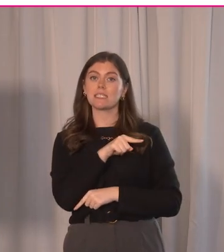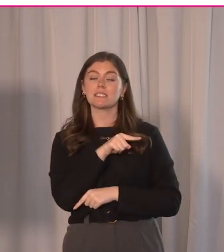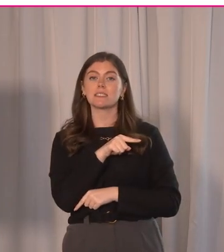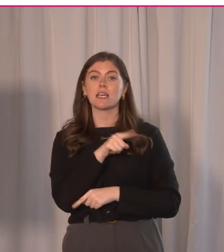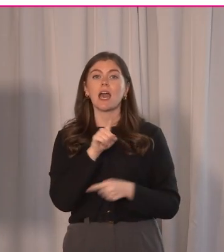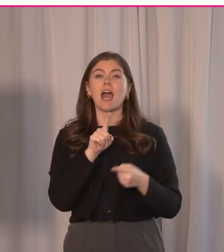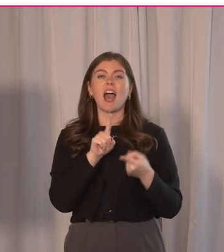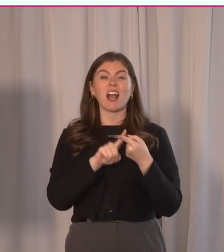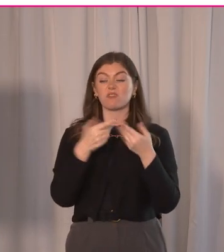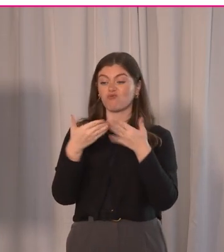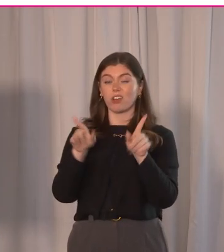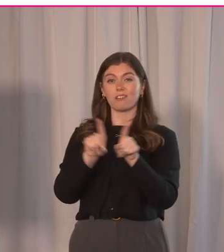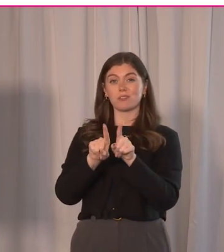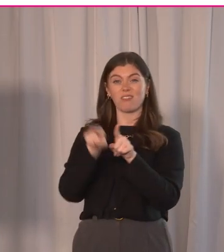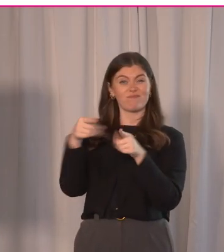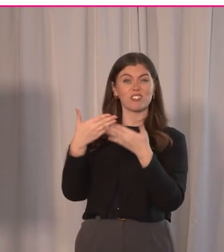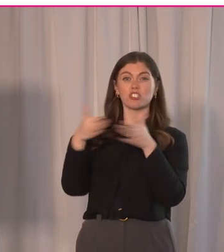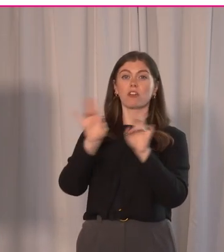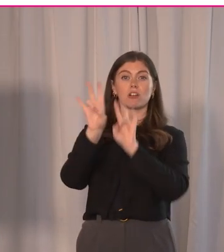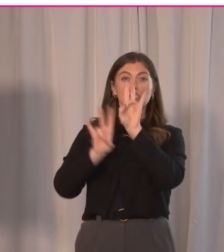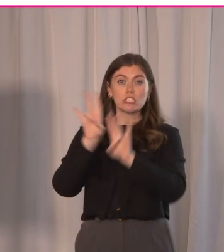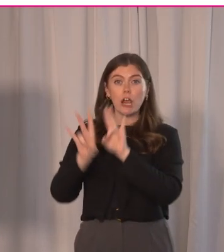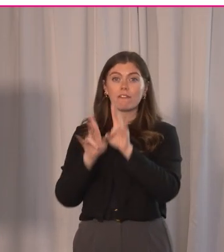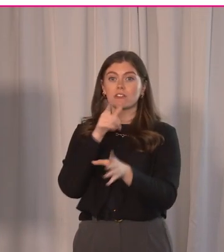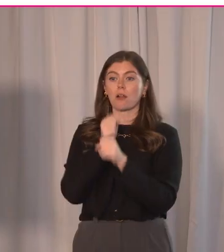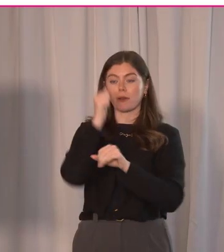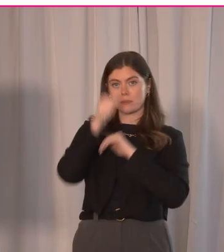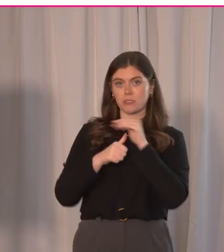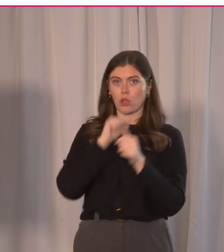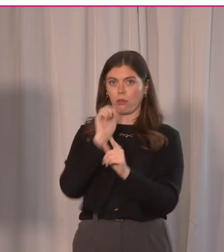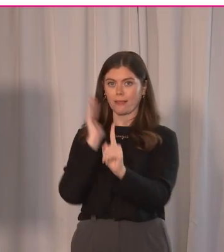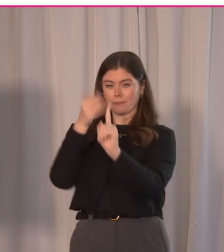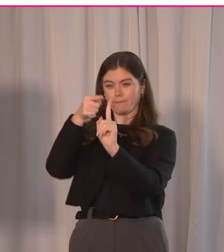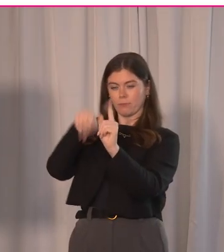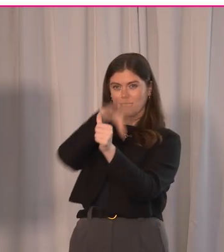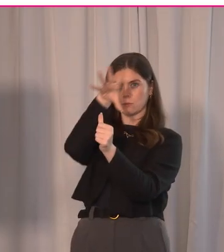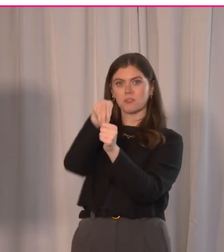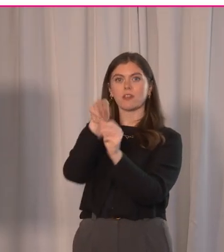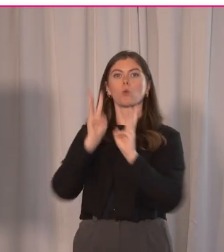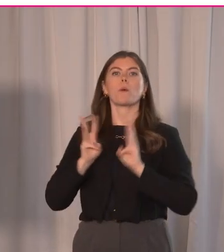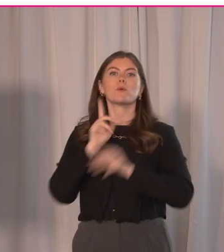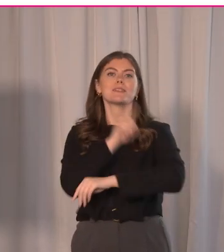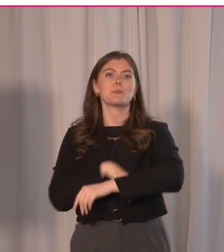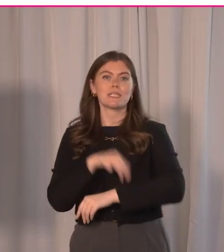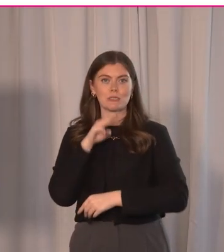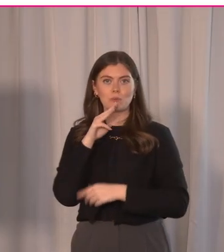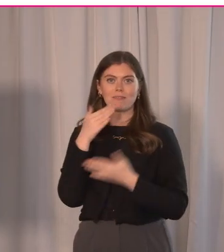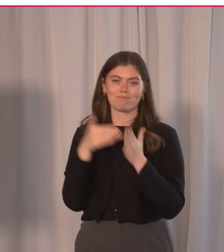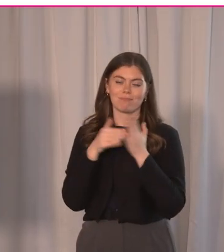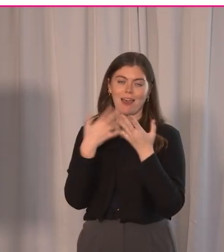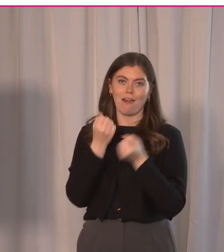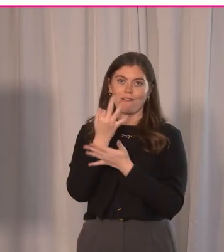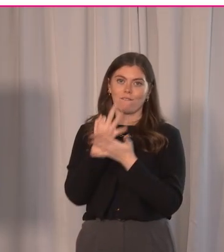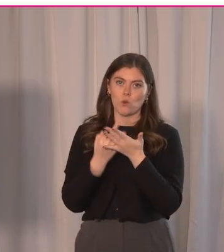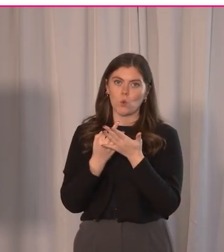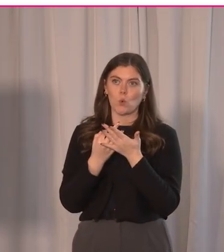then just generally, it was a general survey on experiences. It wasn't targeted towards women with disabilities, so it's obviously missing some of the key